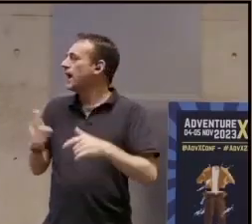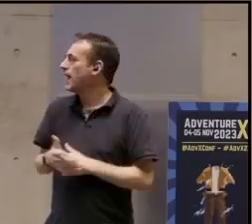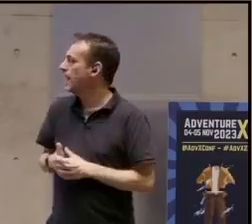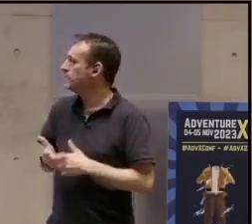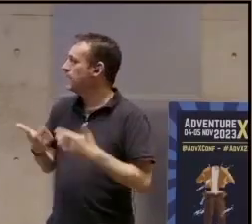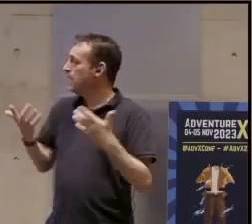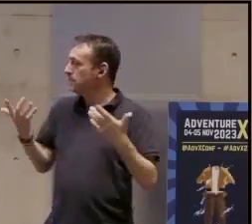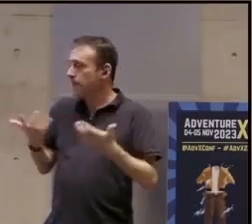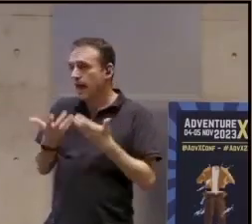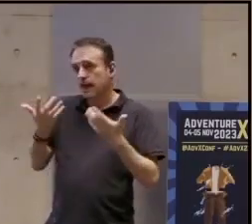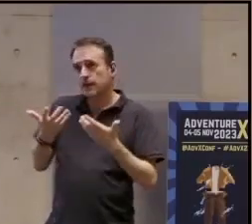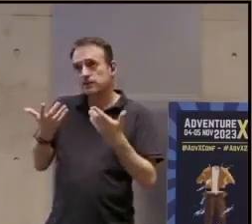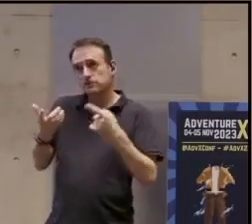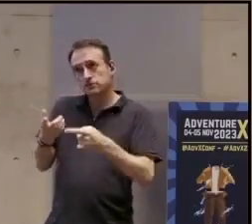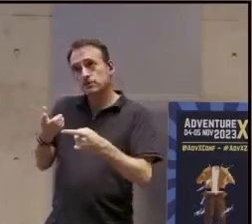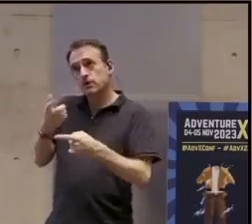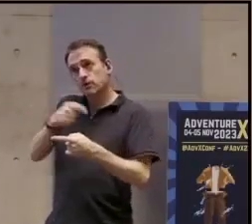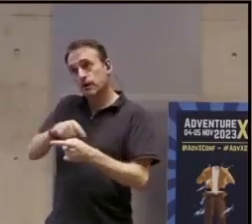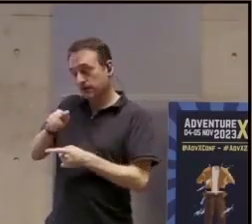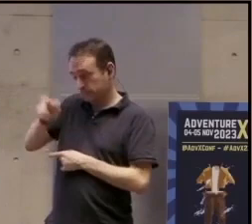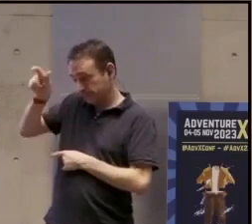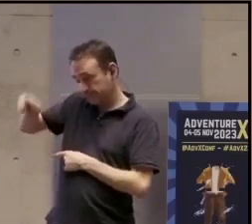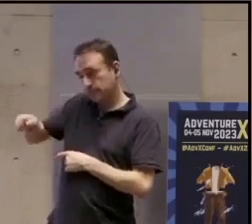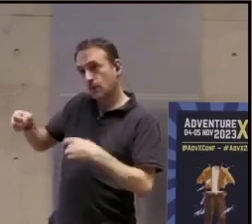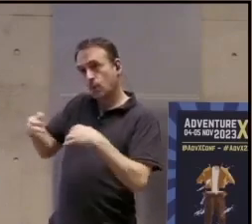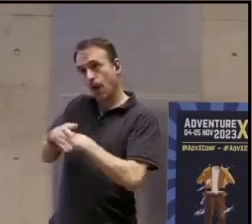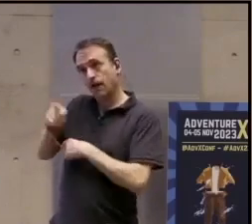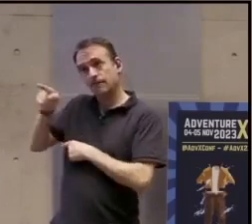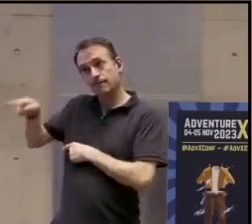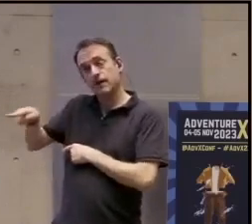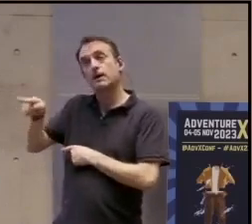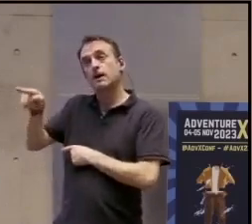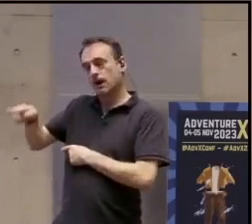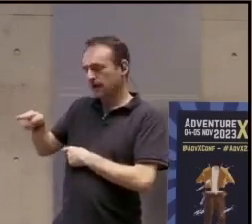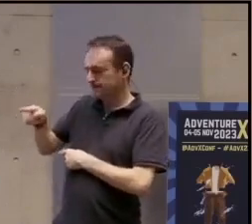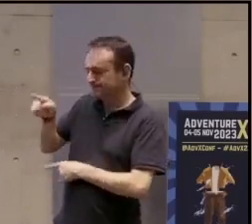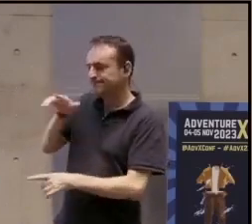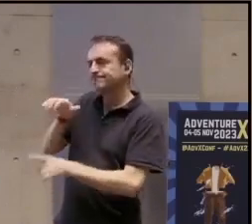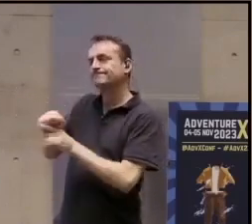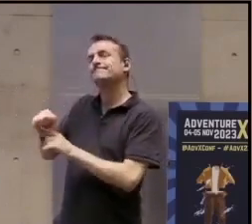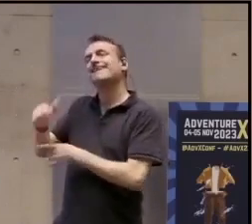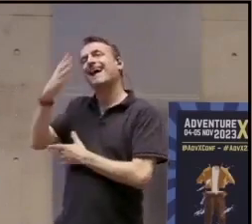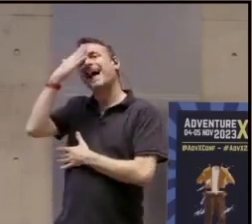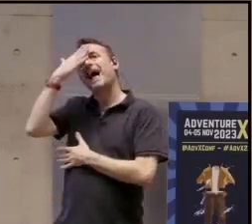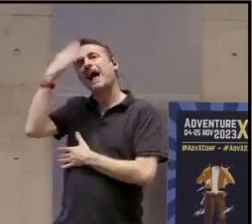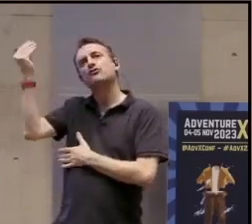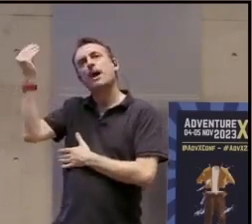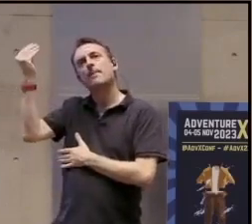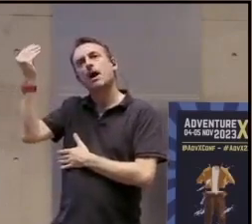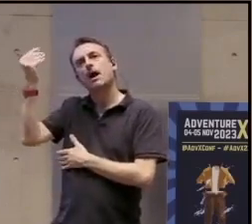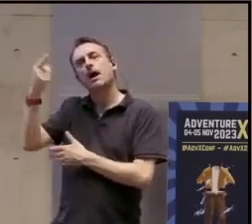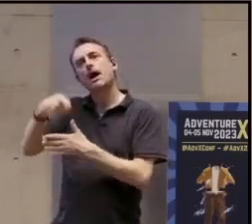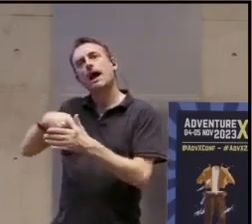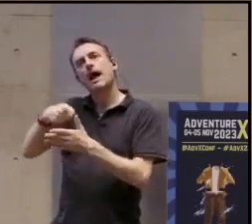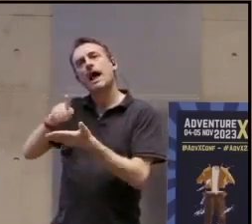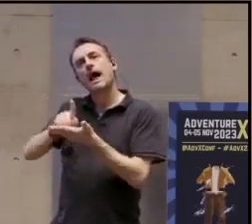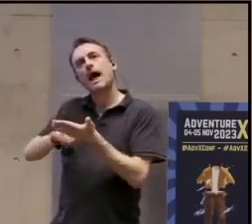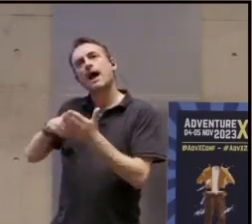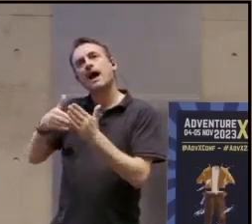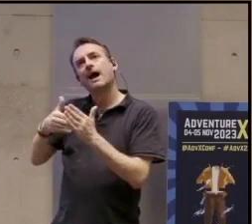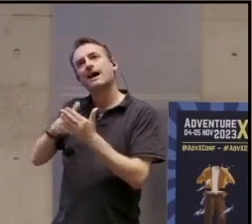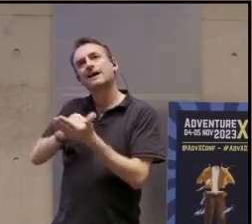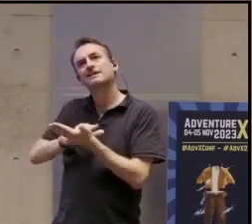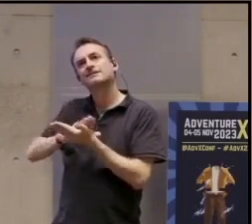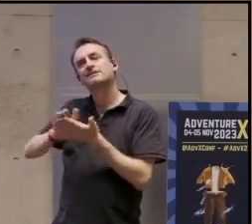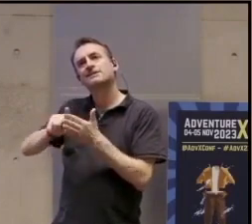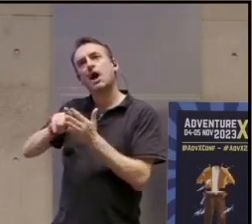and your wife has Alzheimer's disease, which is a type of dementia, and you have to get through a day, basically,